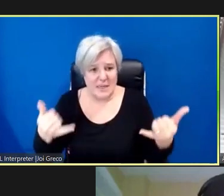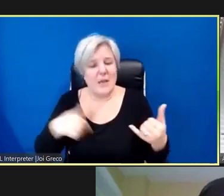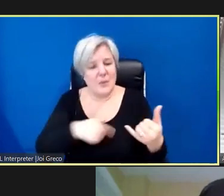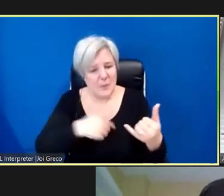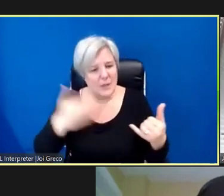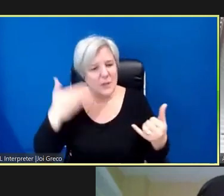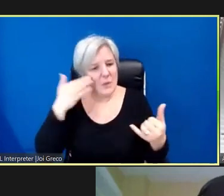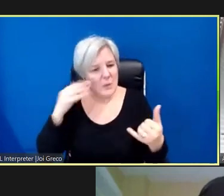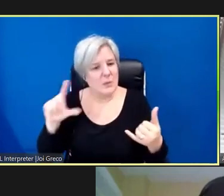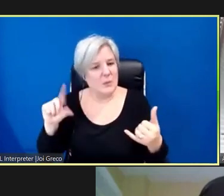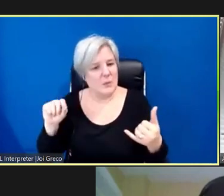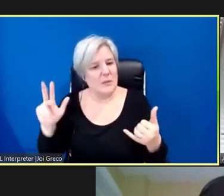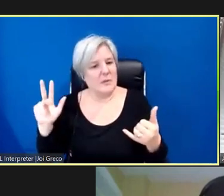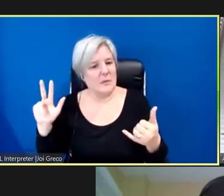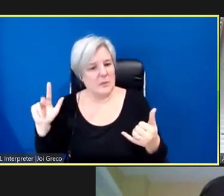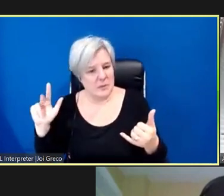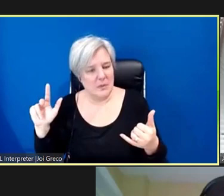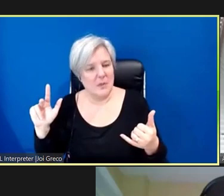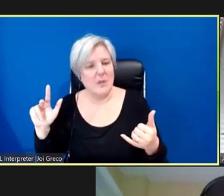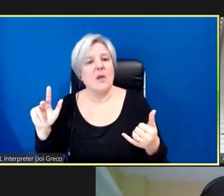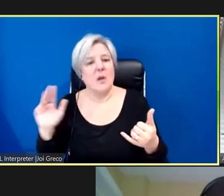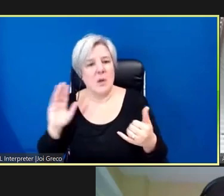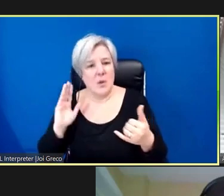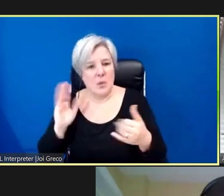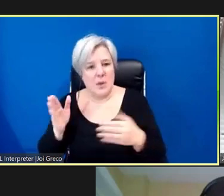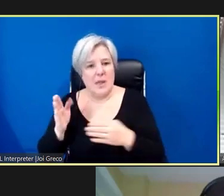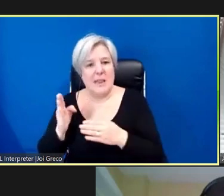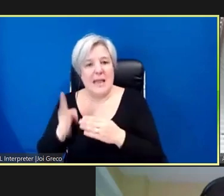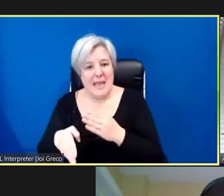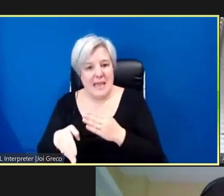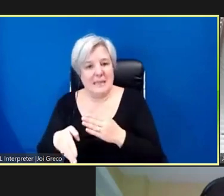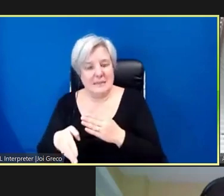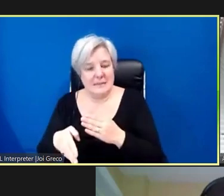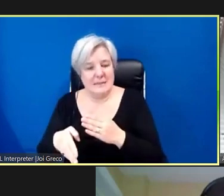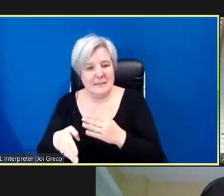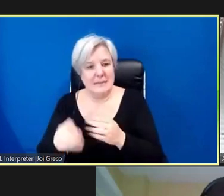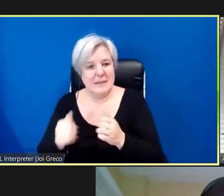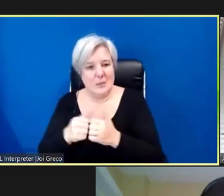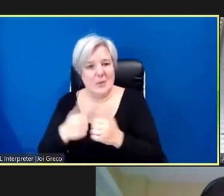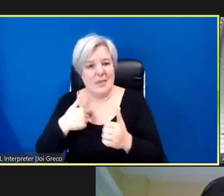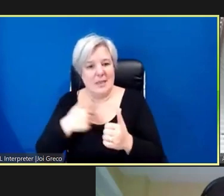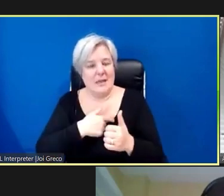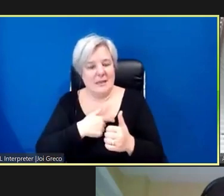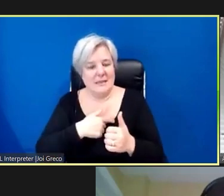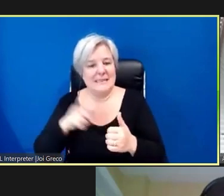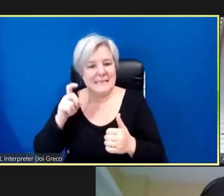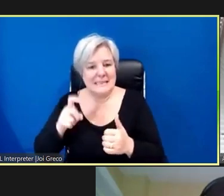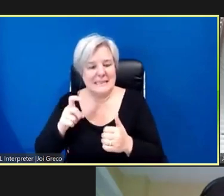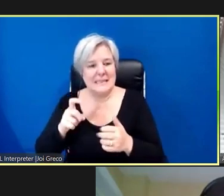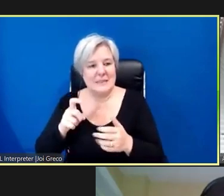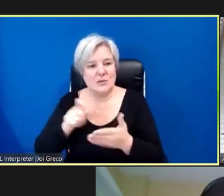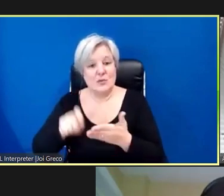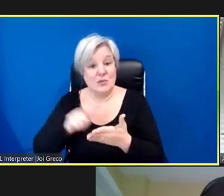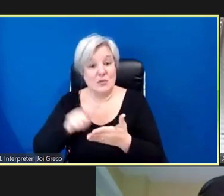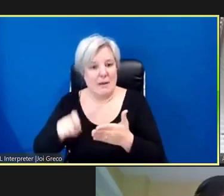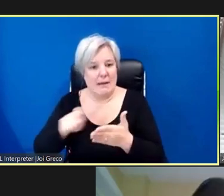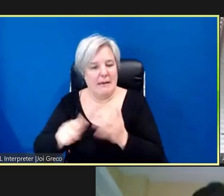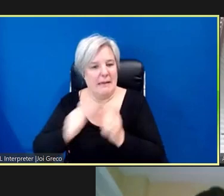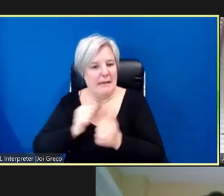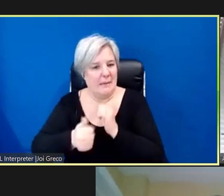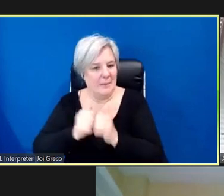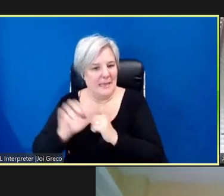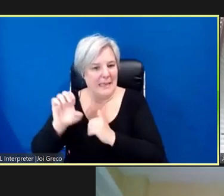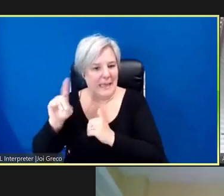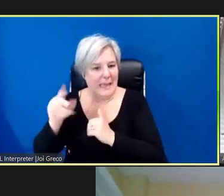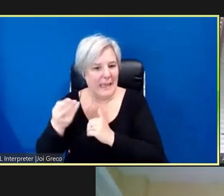know that 2023 is going to end with us needing to write a competing grant, EHDI